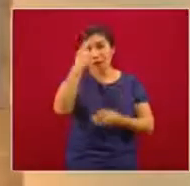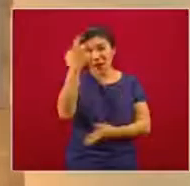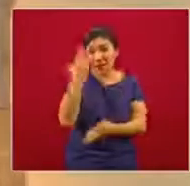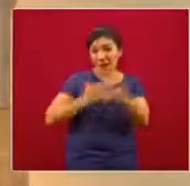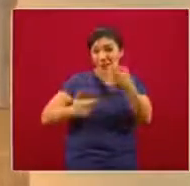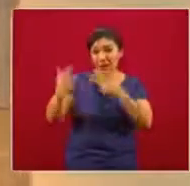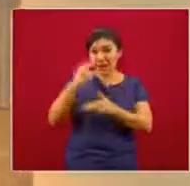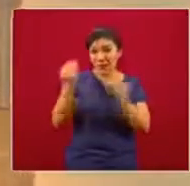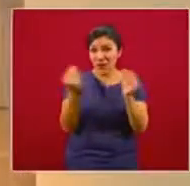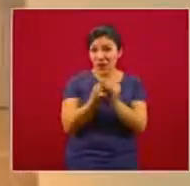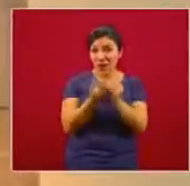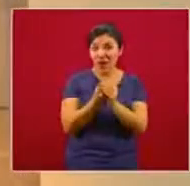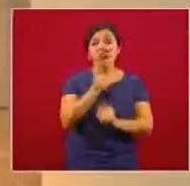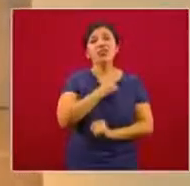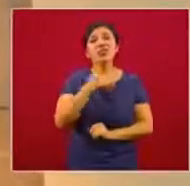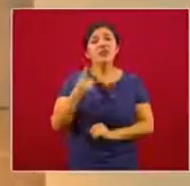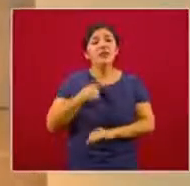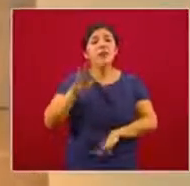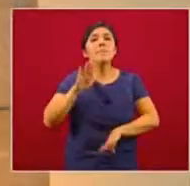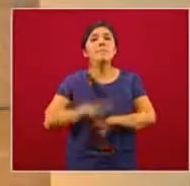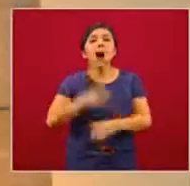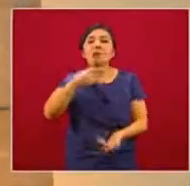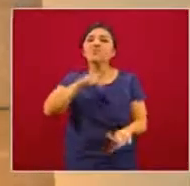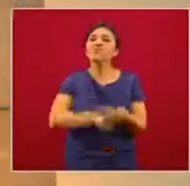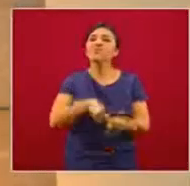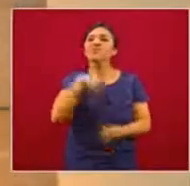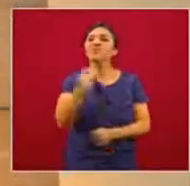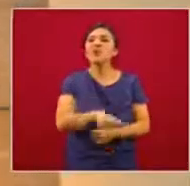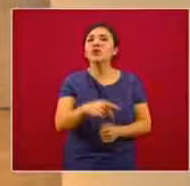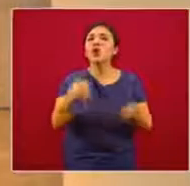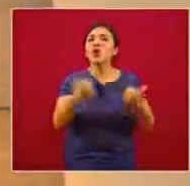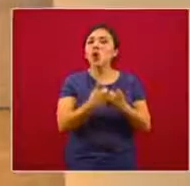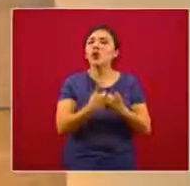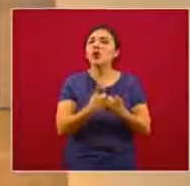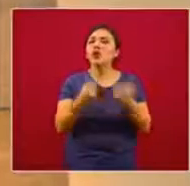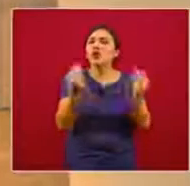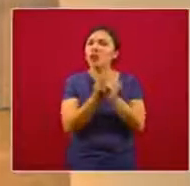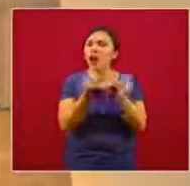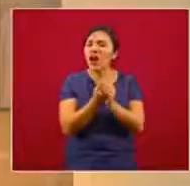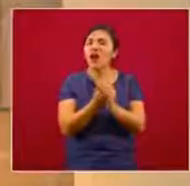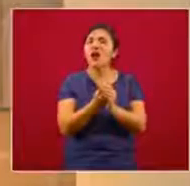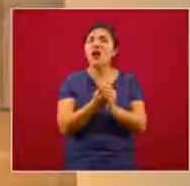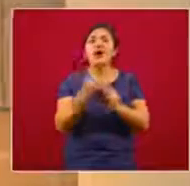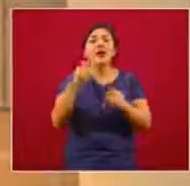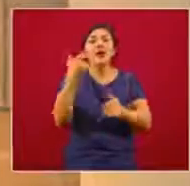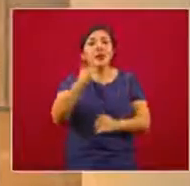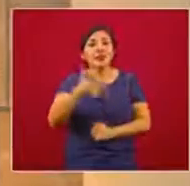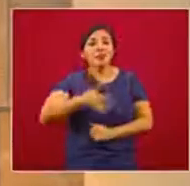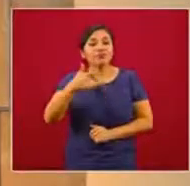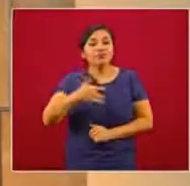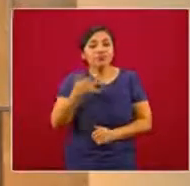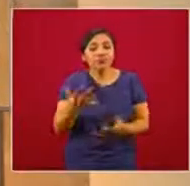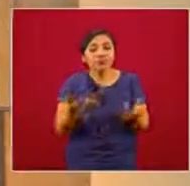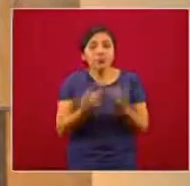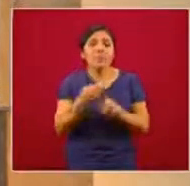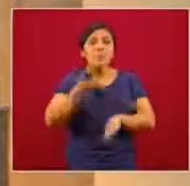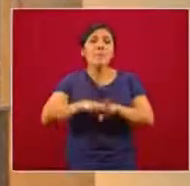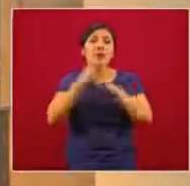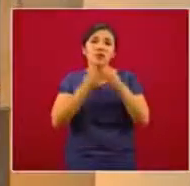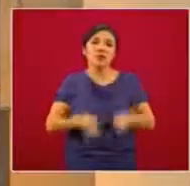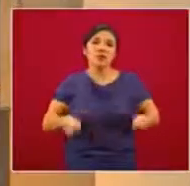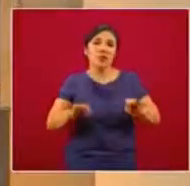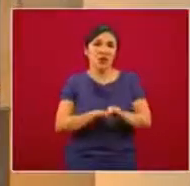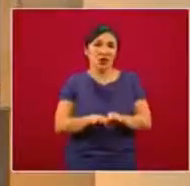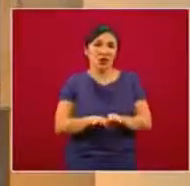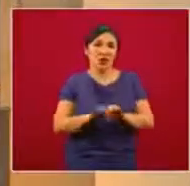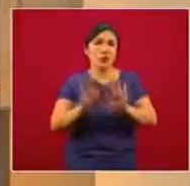the way in which we must return and go back to school, we should have a pedagogical content